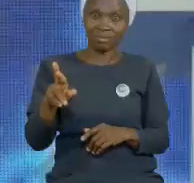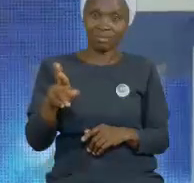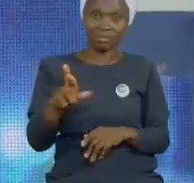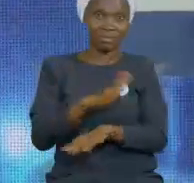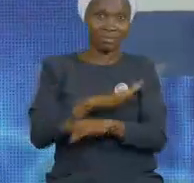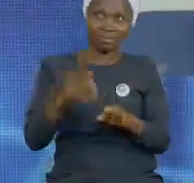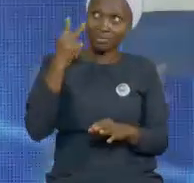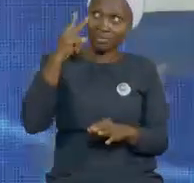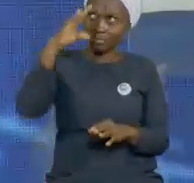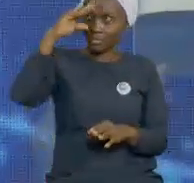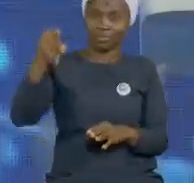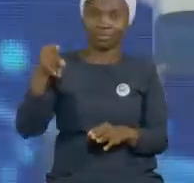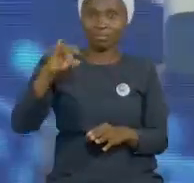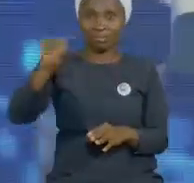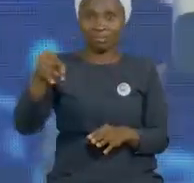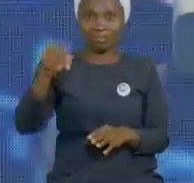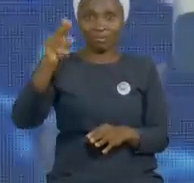John did not locate him.